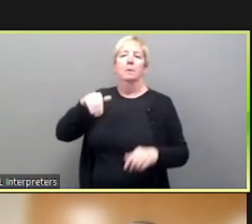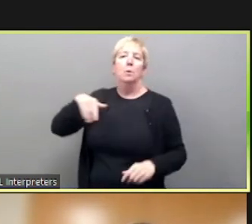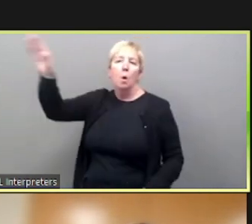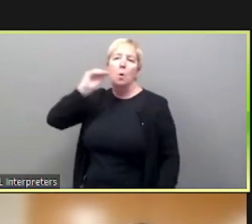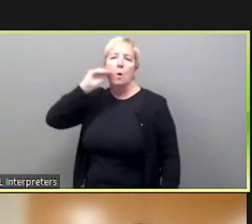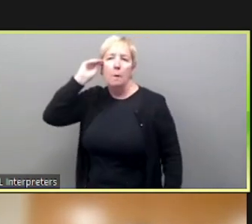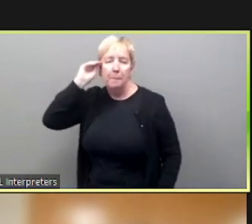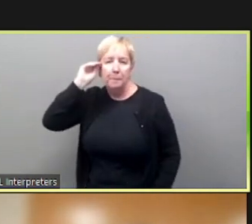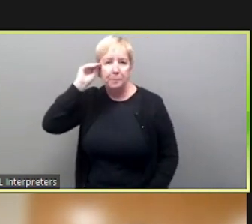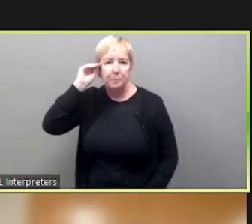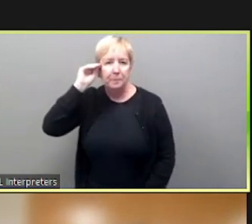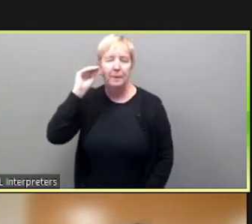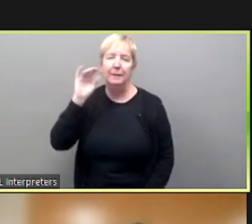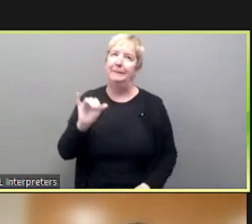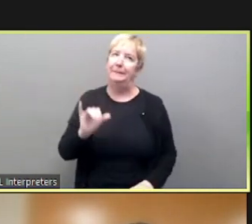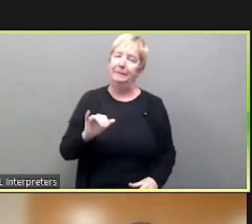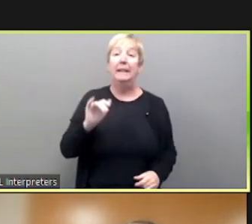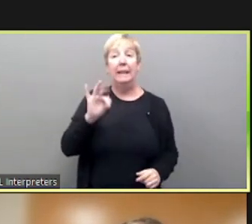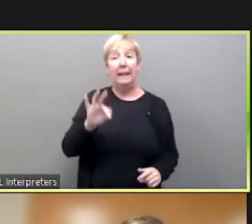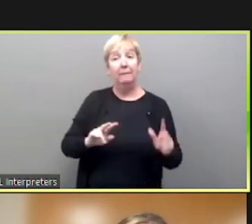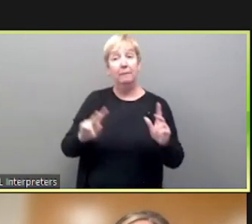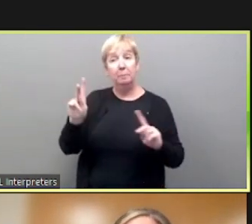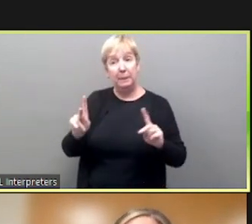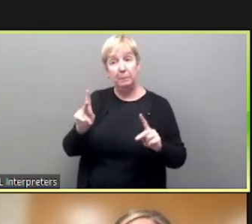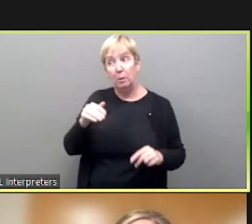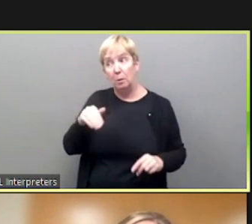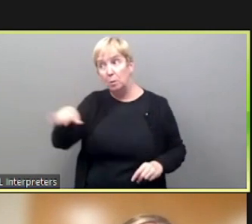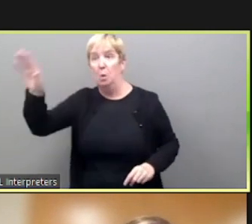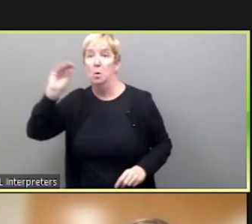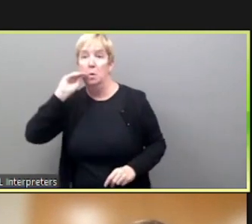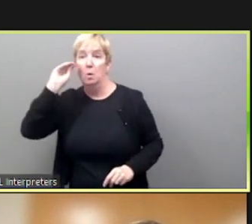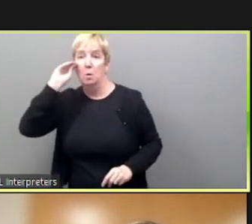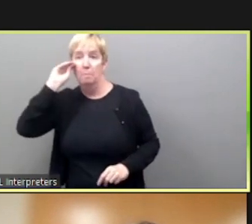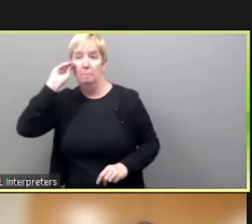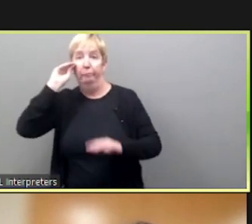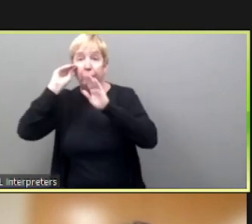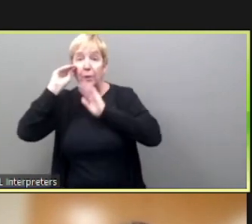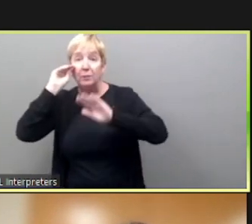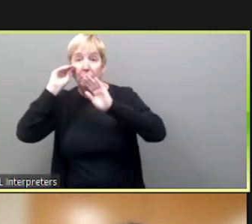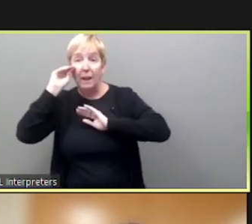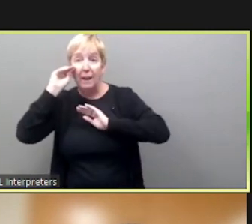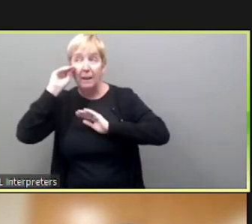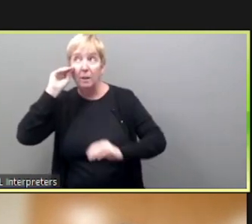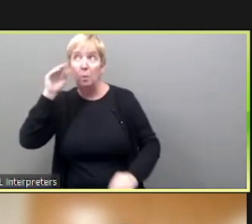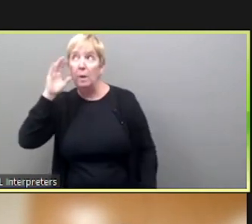you oftentimes come back sicker and in worse shape.